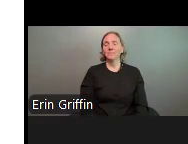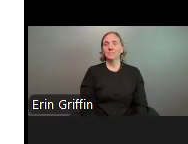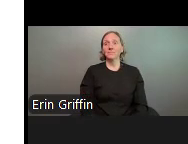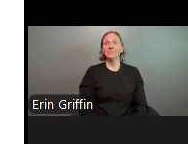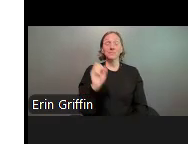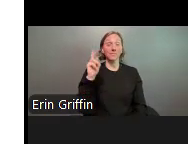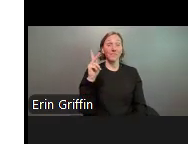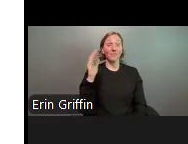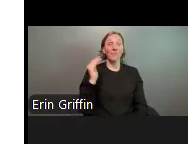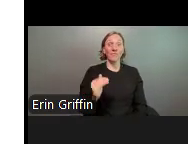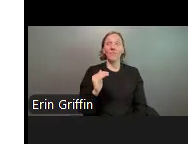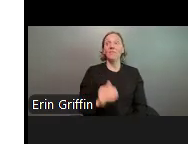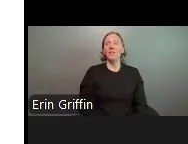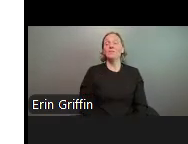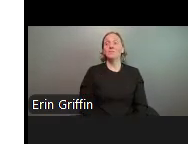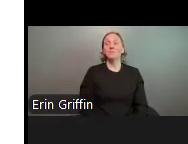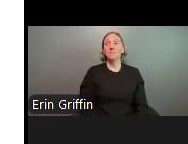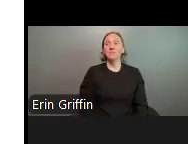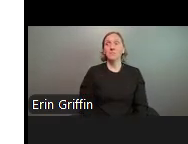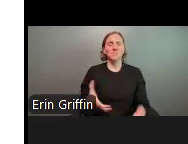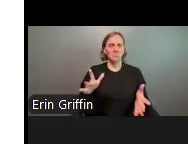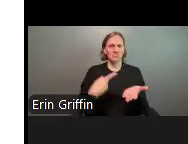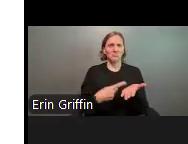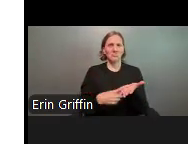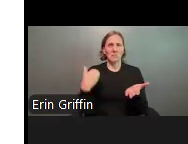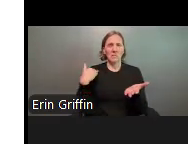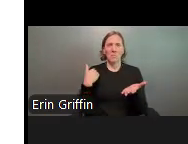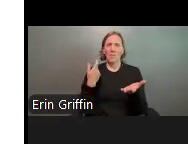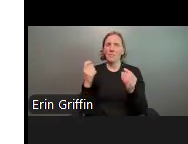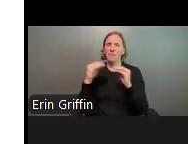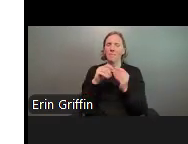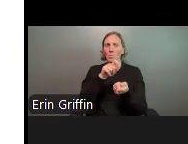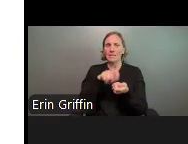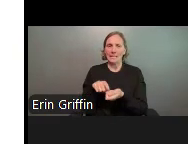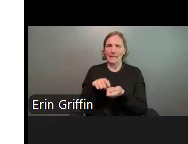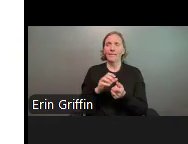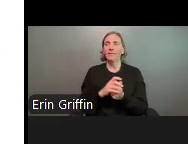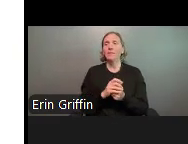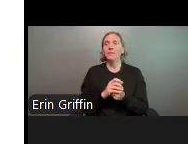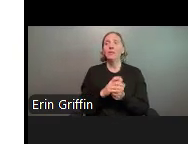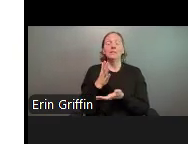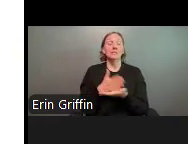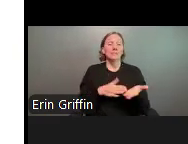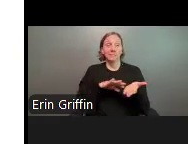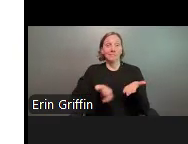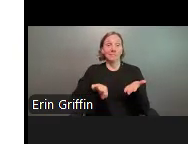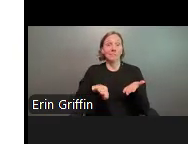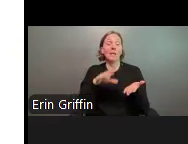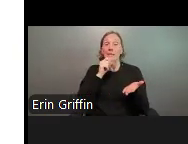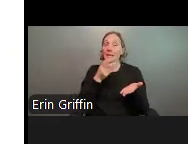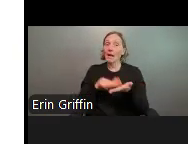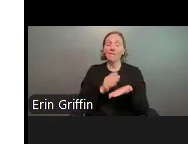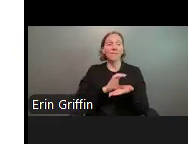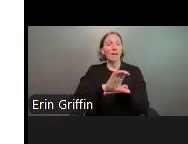Okay, as we've talked about a bit before, here's a little bit more detail about benefits that are excluded as unfunded in this